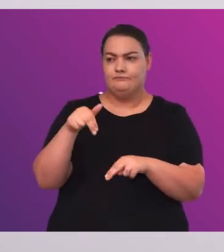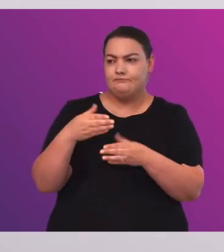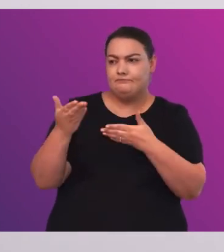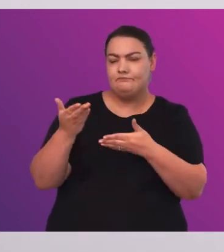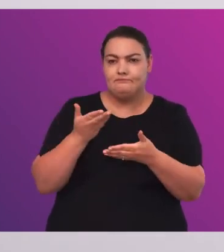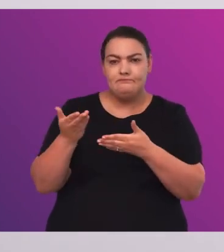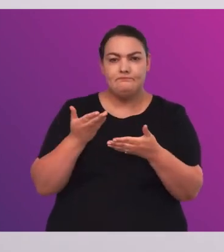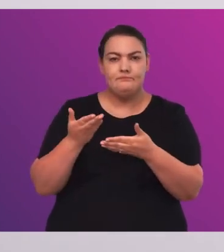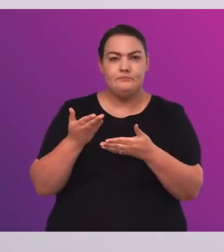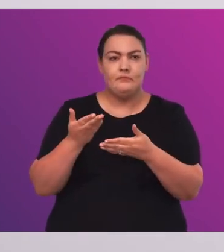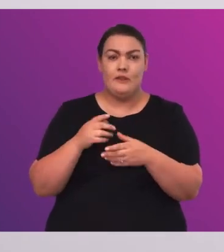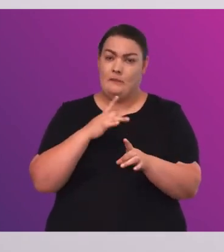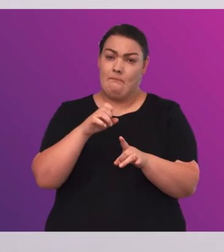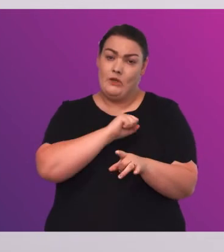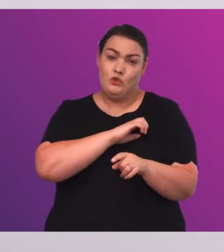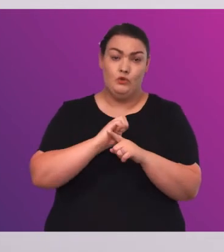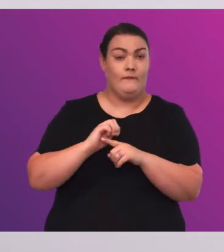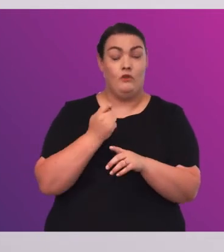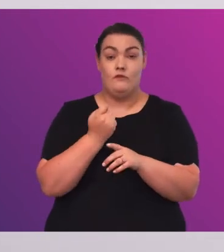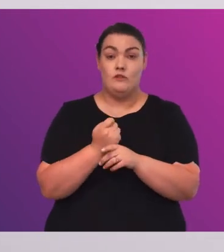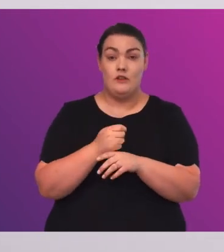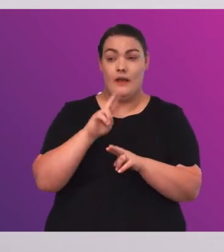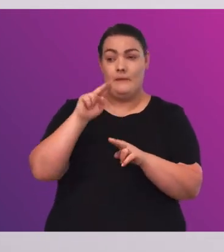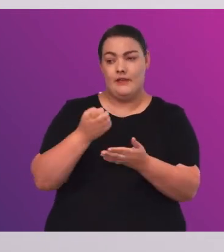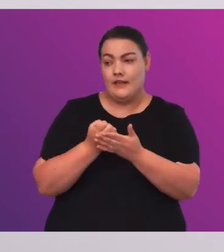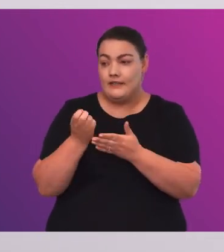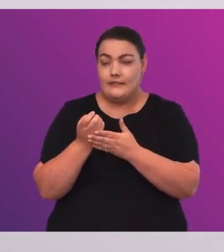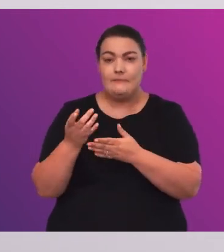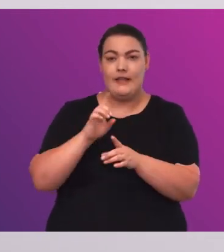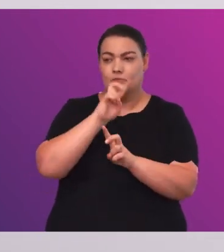you have enough time to go through everything with the bank staff member.